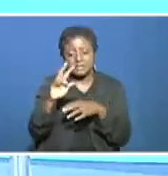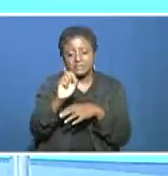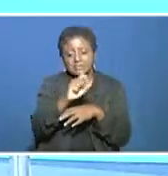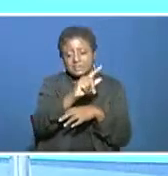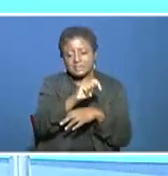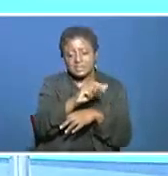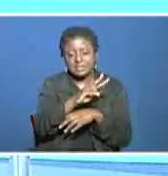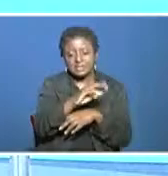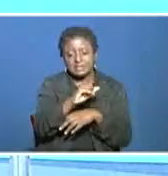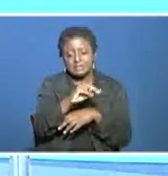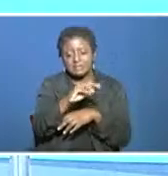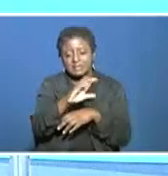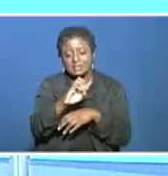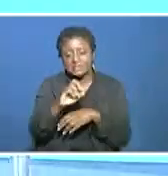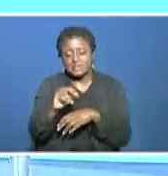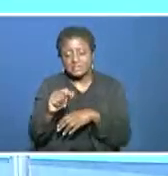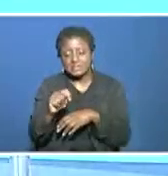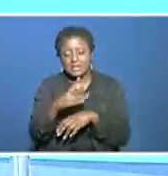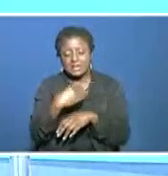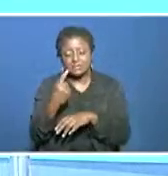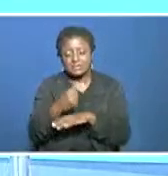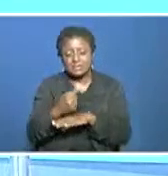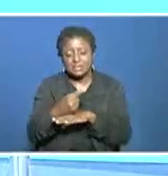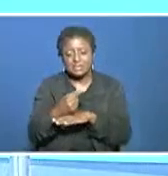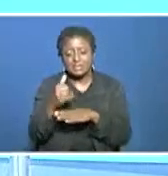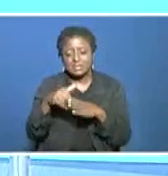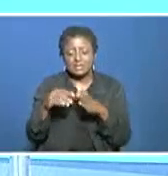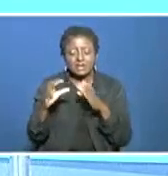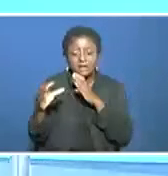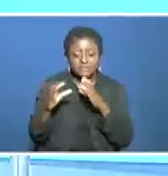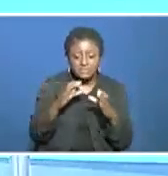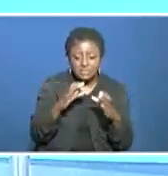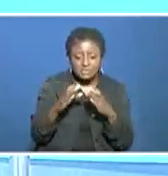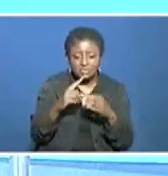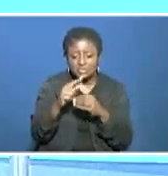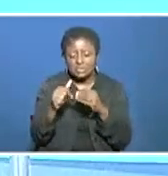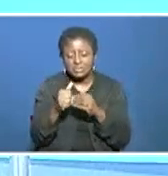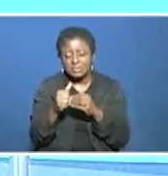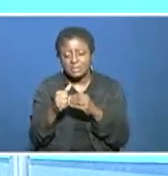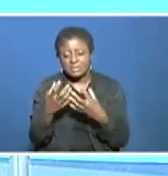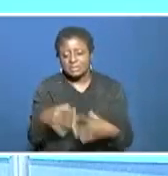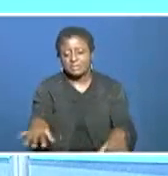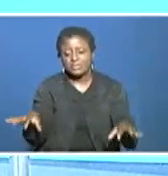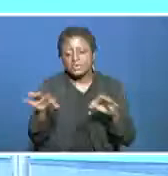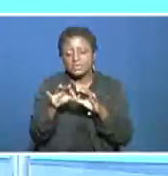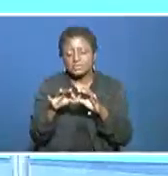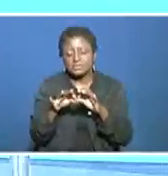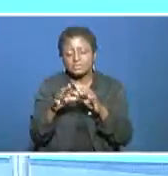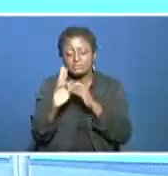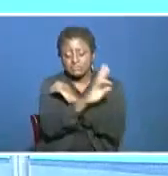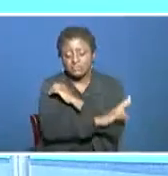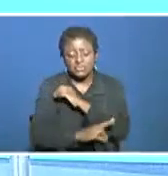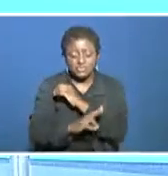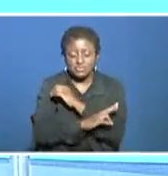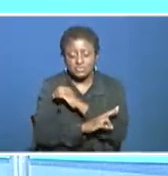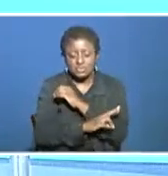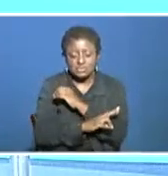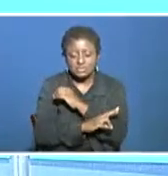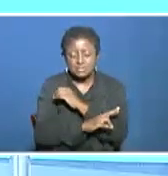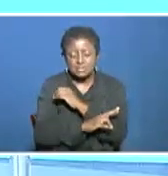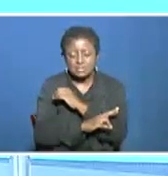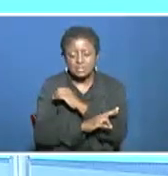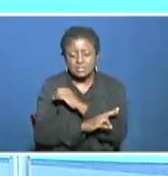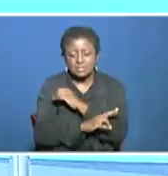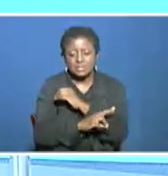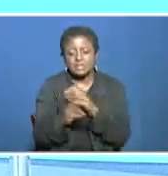panel conversation on the importance of regional cooperation in advancing investment and economic development across the region. The Prime